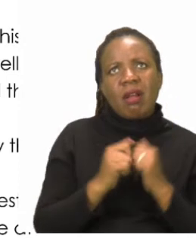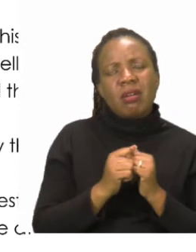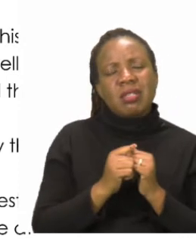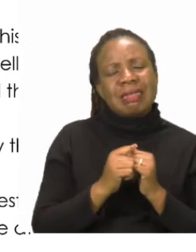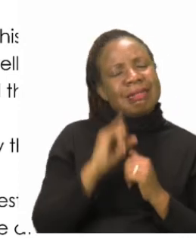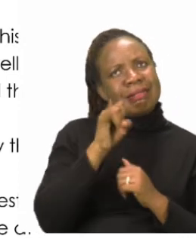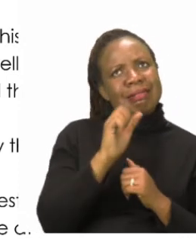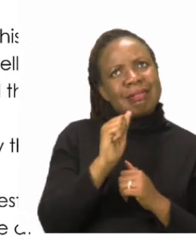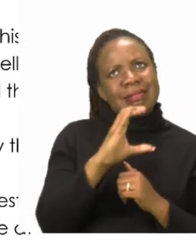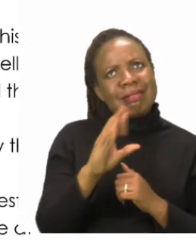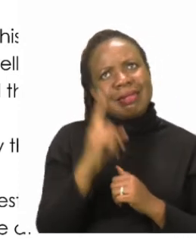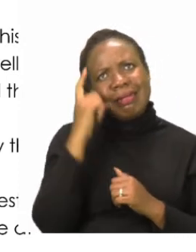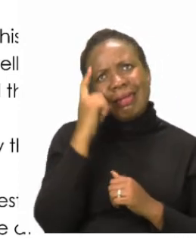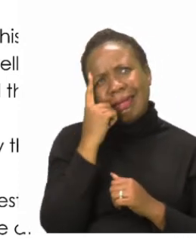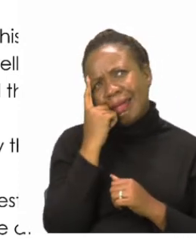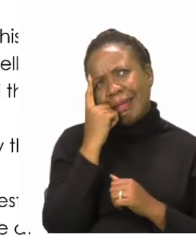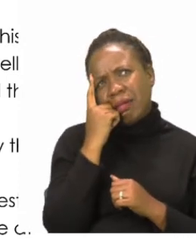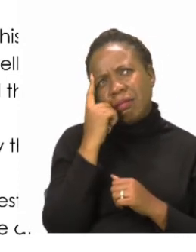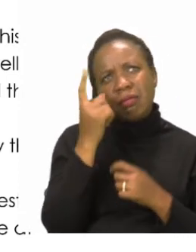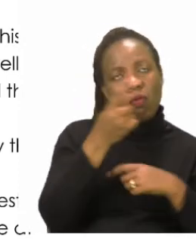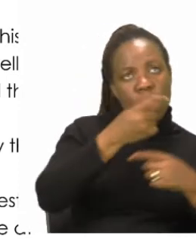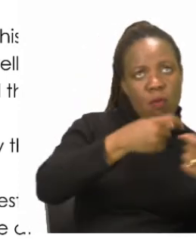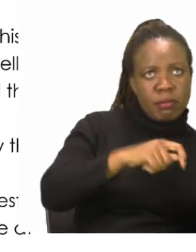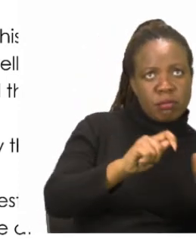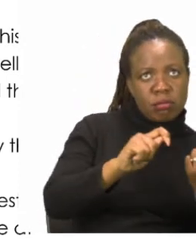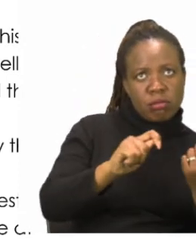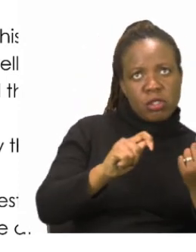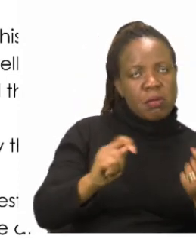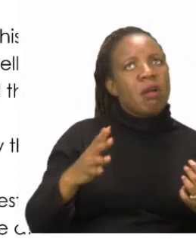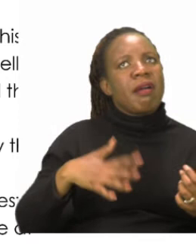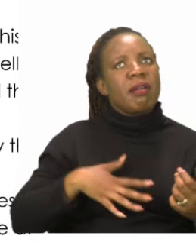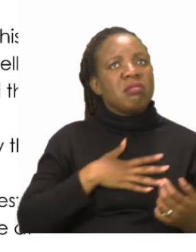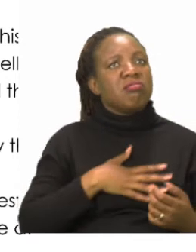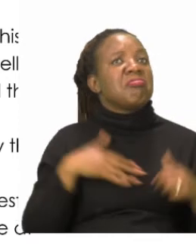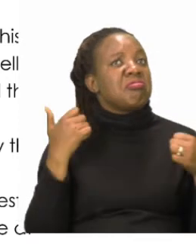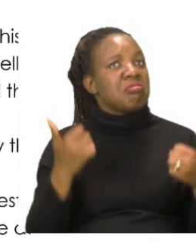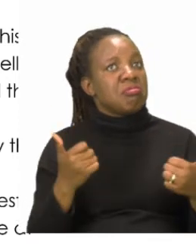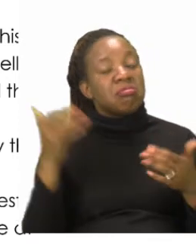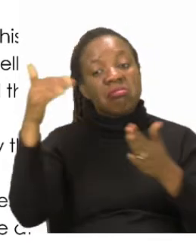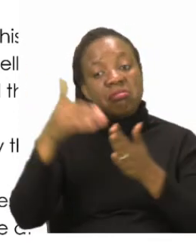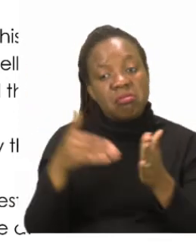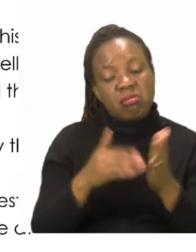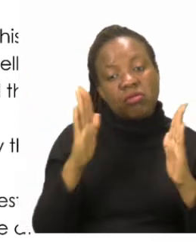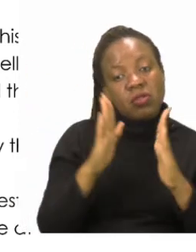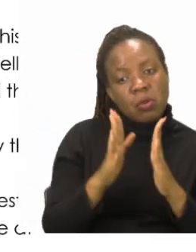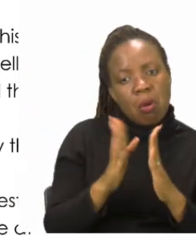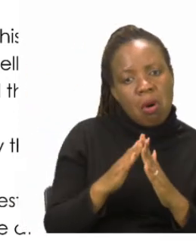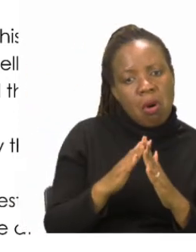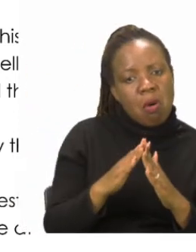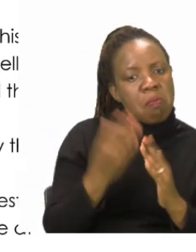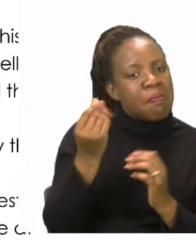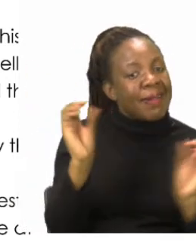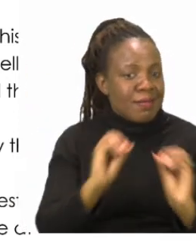with himself. But when he got home without money, his mother got furious